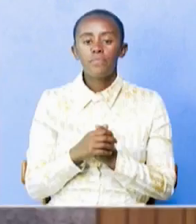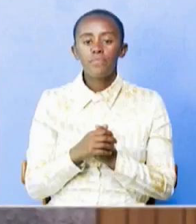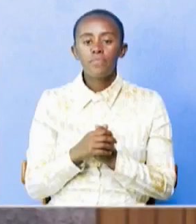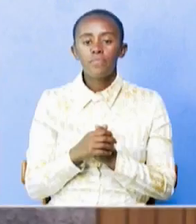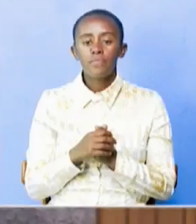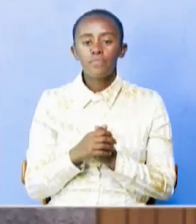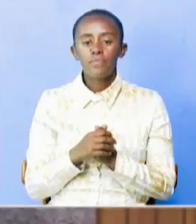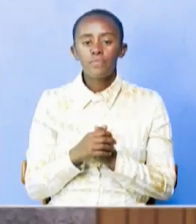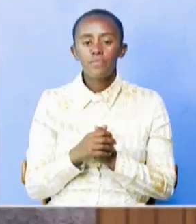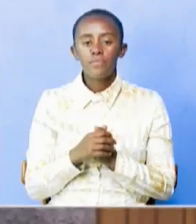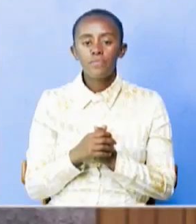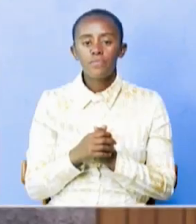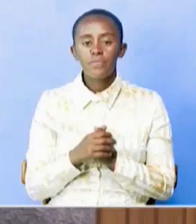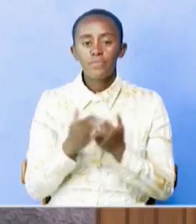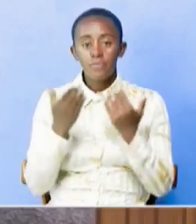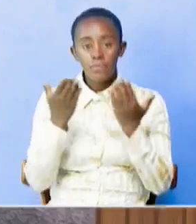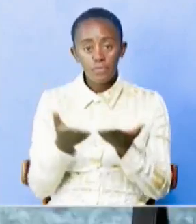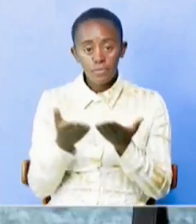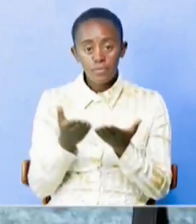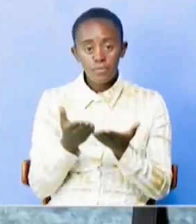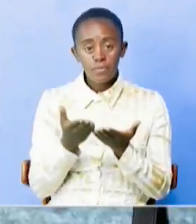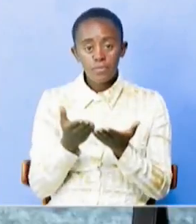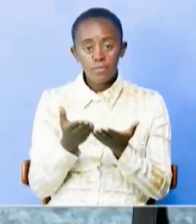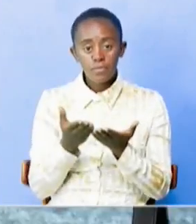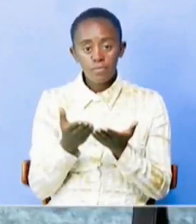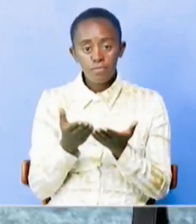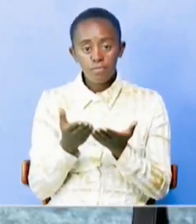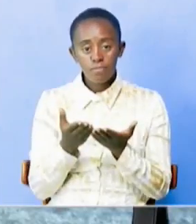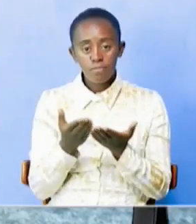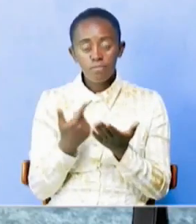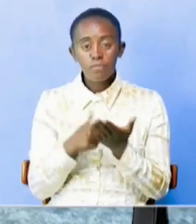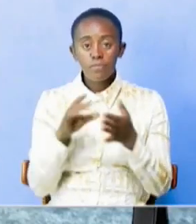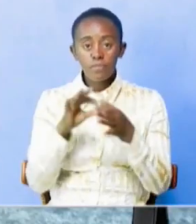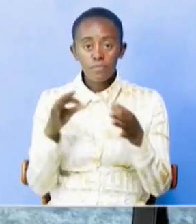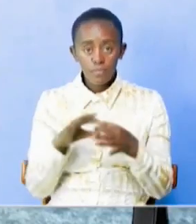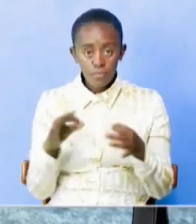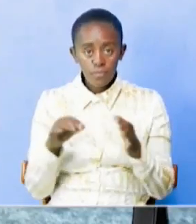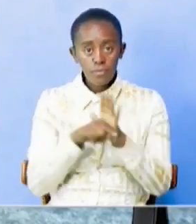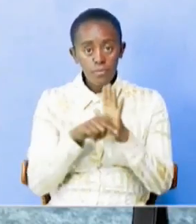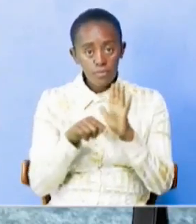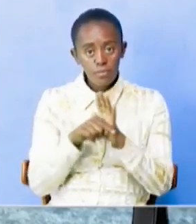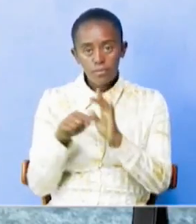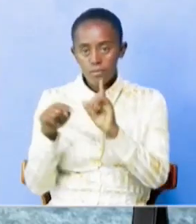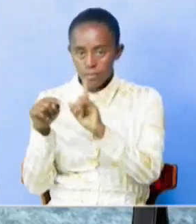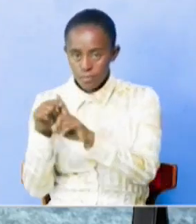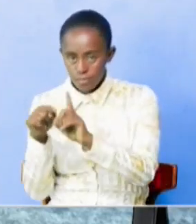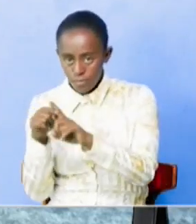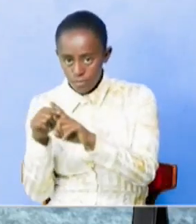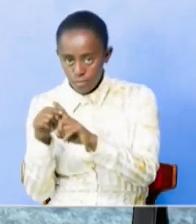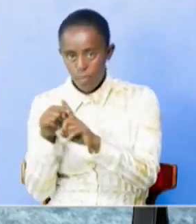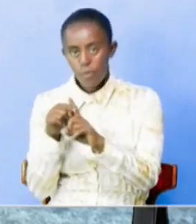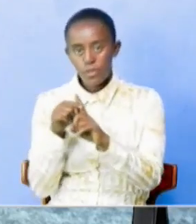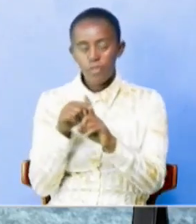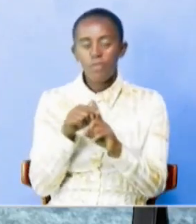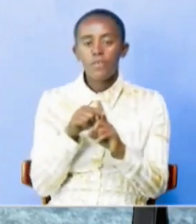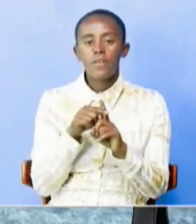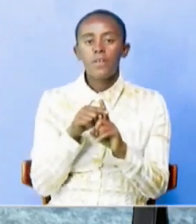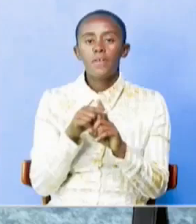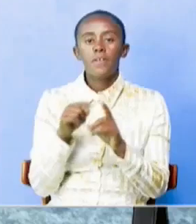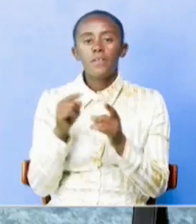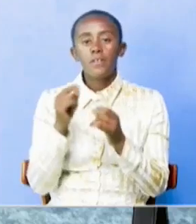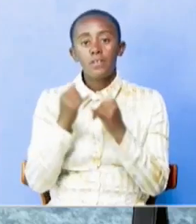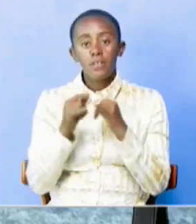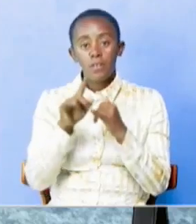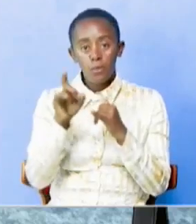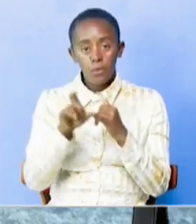So, if you see here, if the statement is negative, and then we'll do positive for the tag